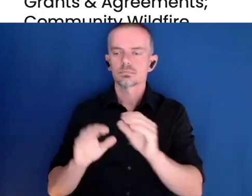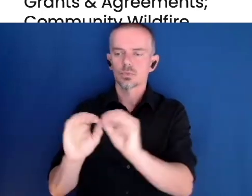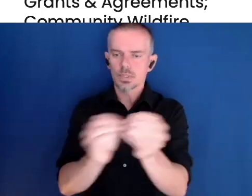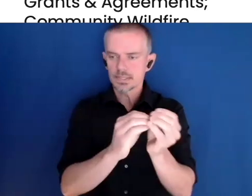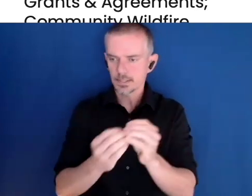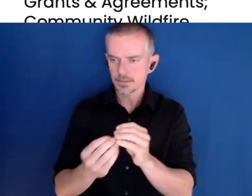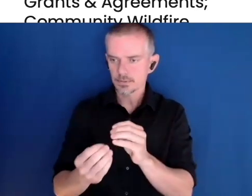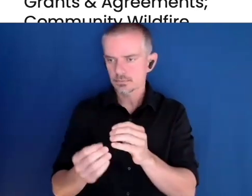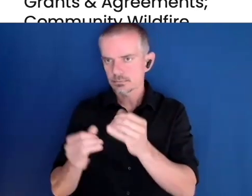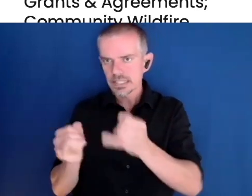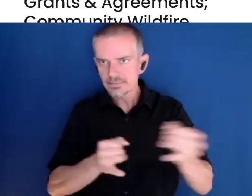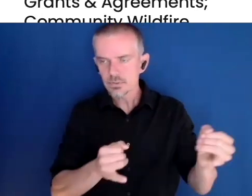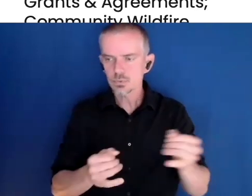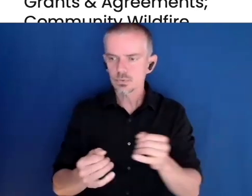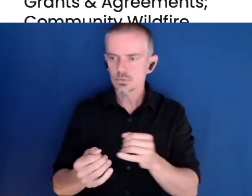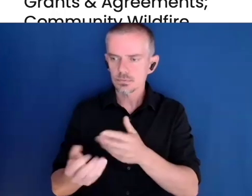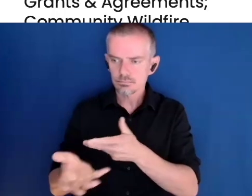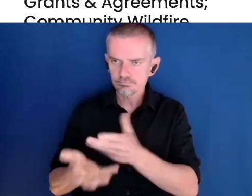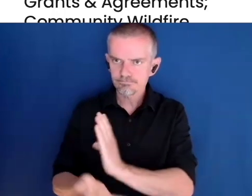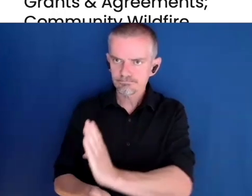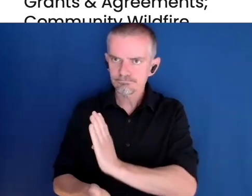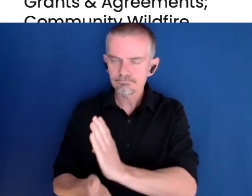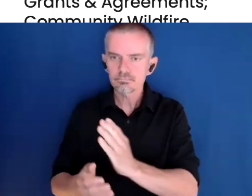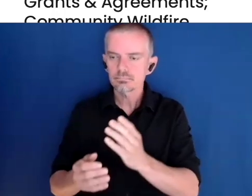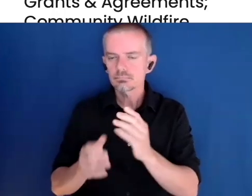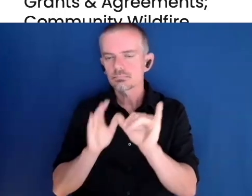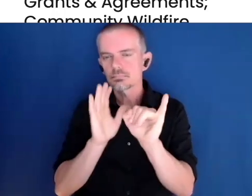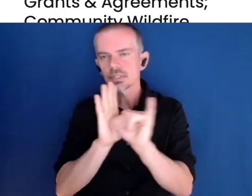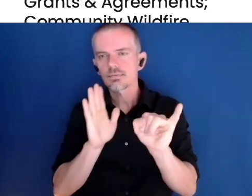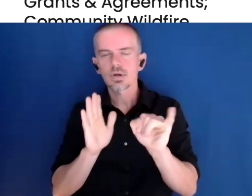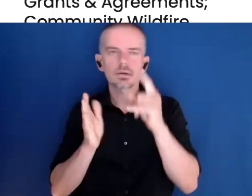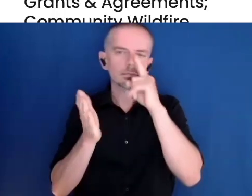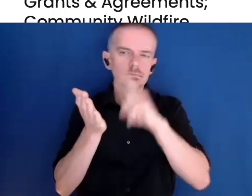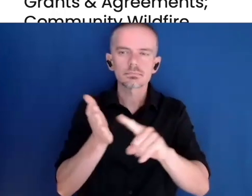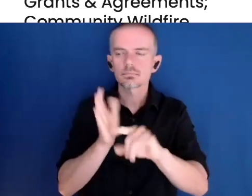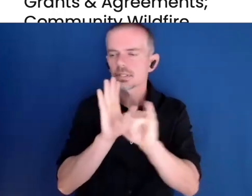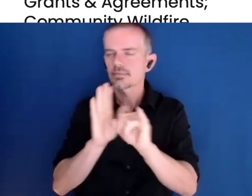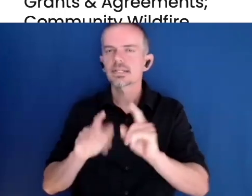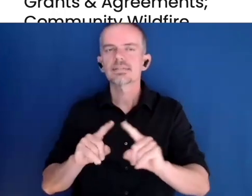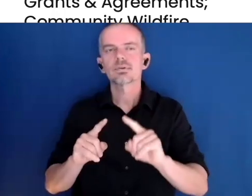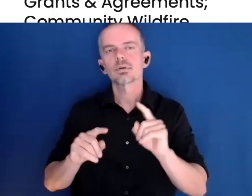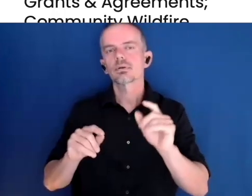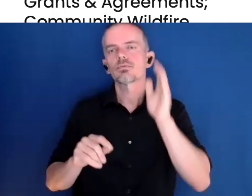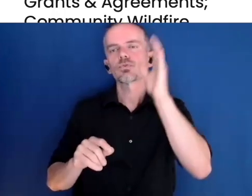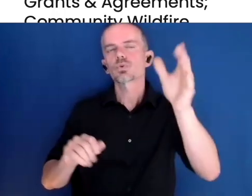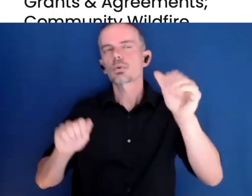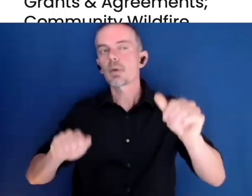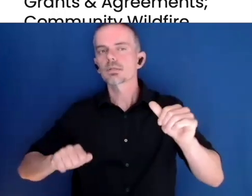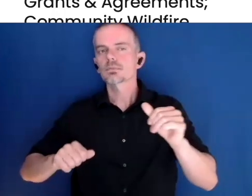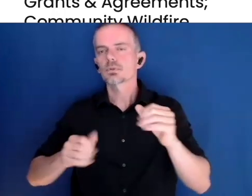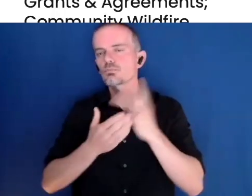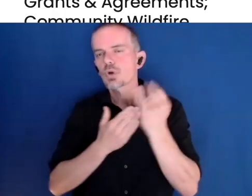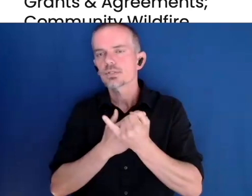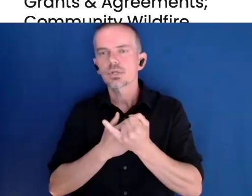organizations, individuals on identifying, exploring and identifying different potential funding opportunities